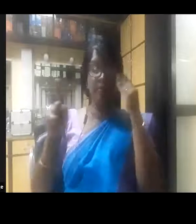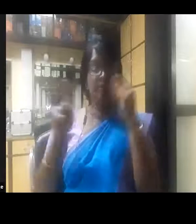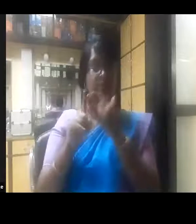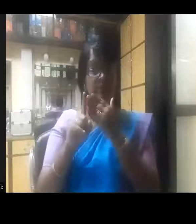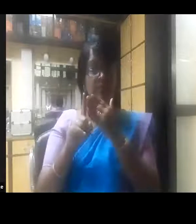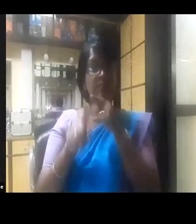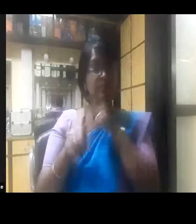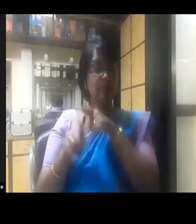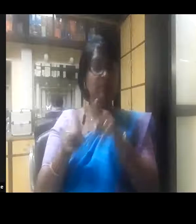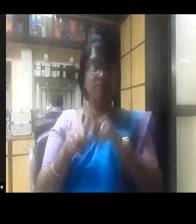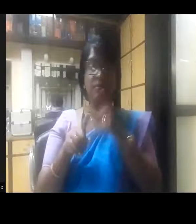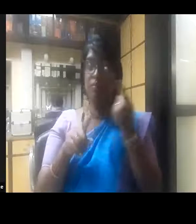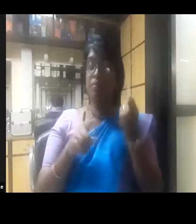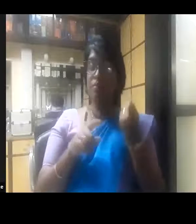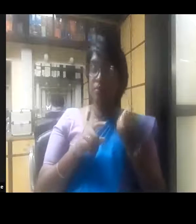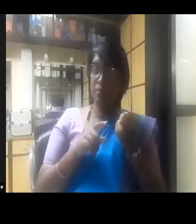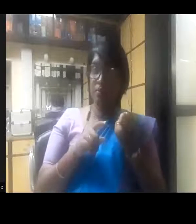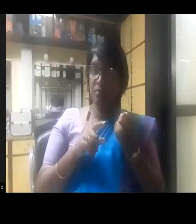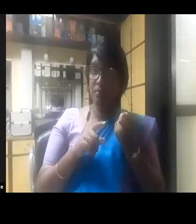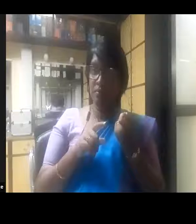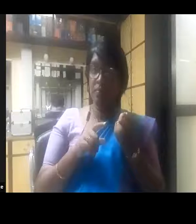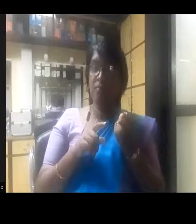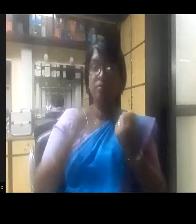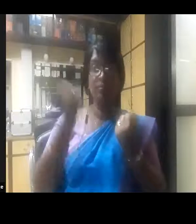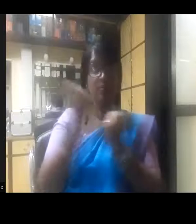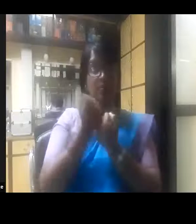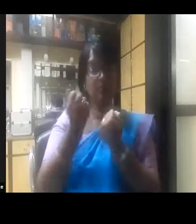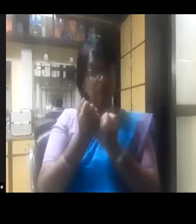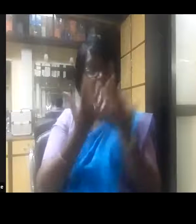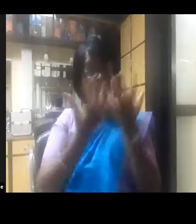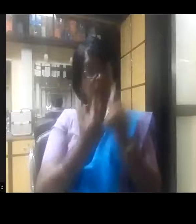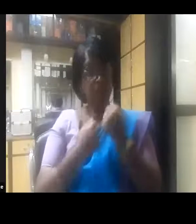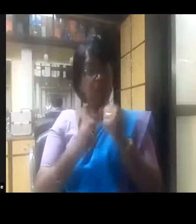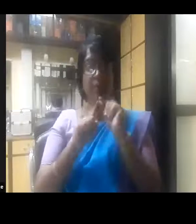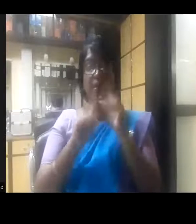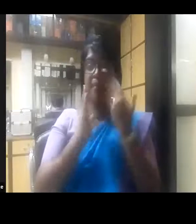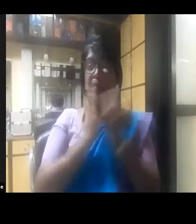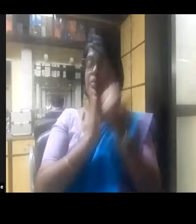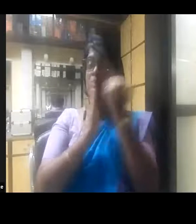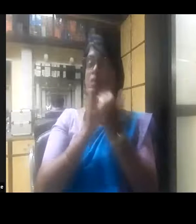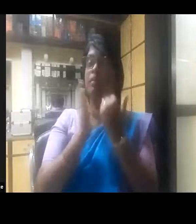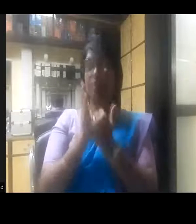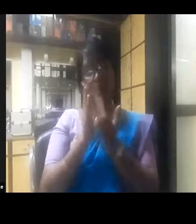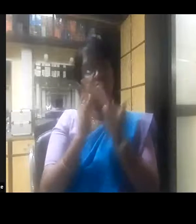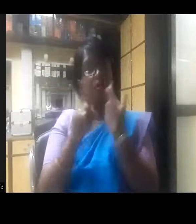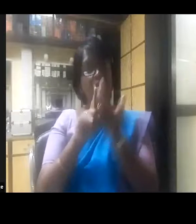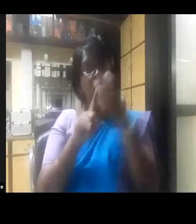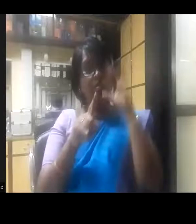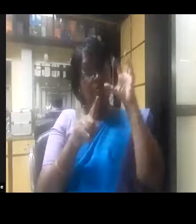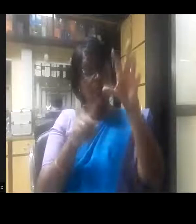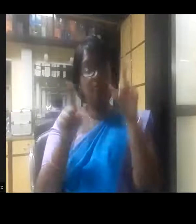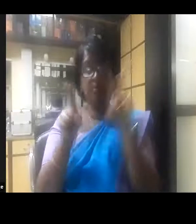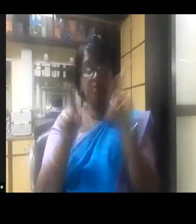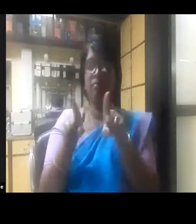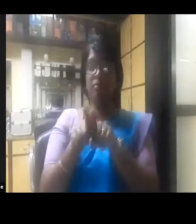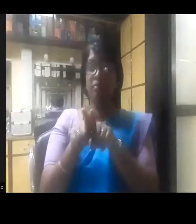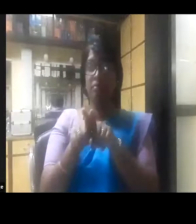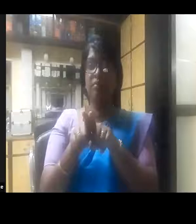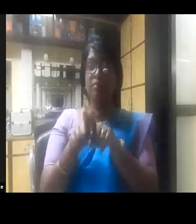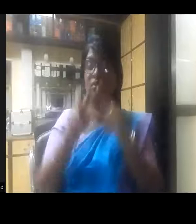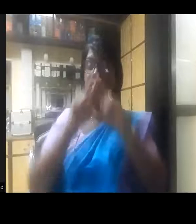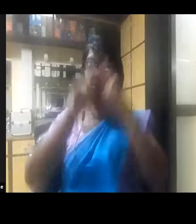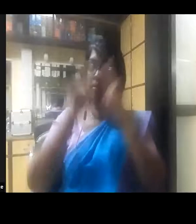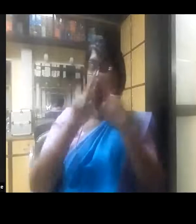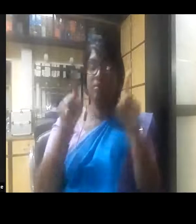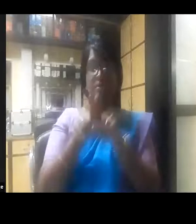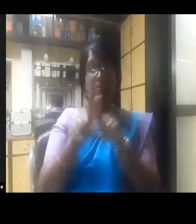policies both at international and regional levels. To conclude, we strongly believe that managing